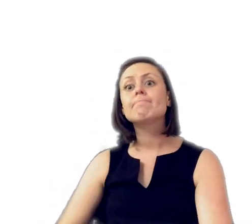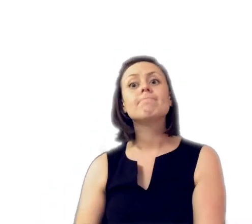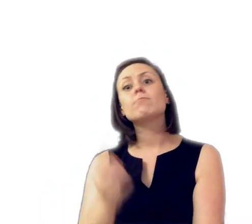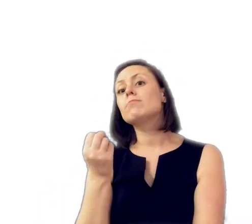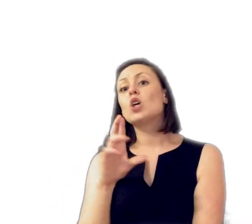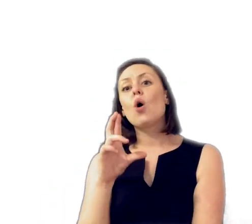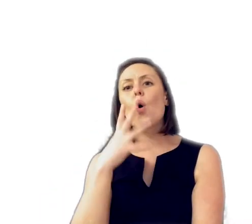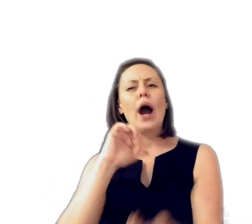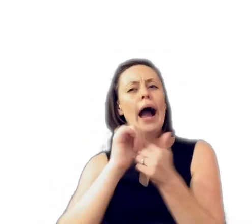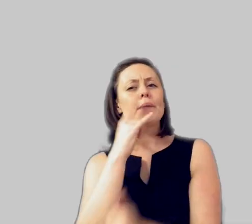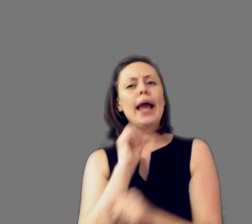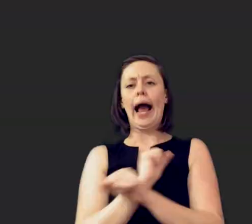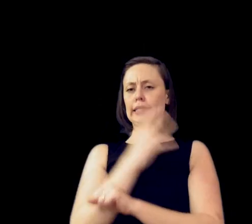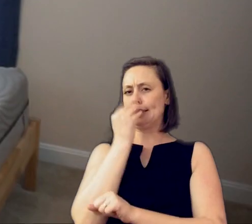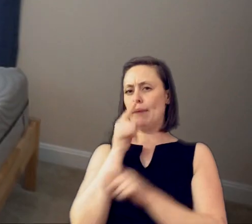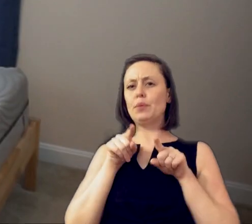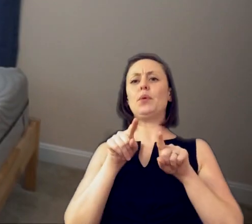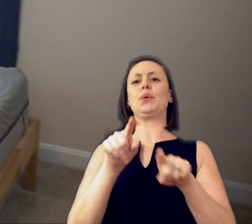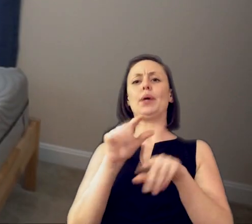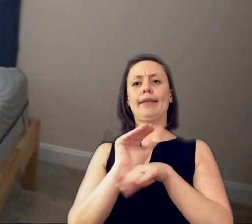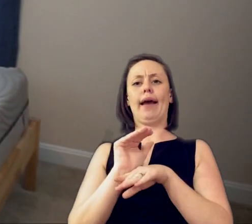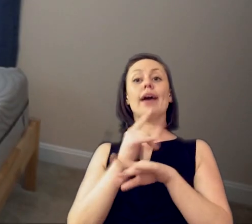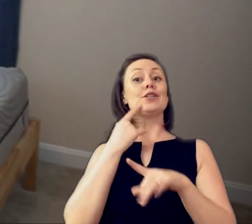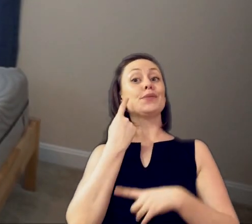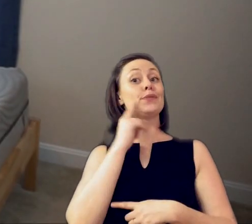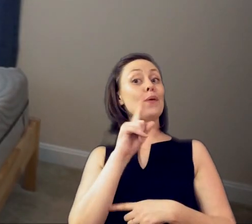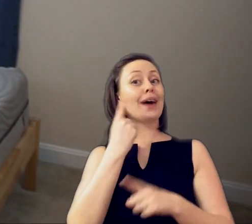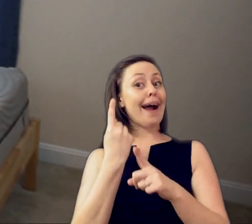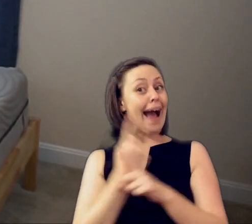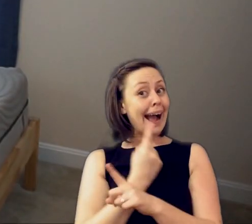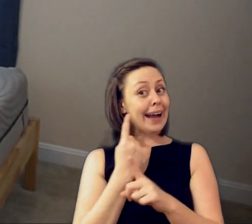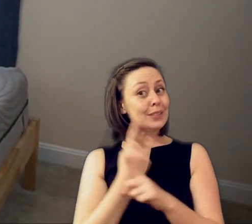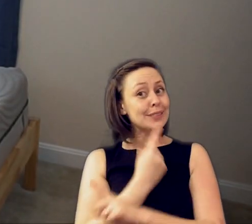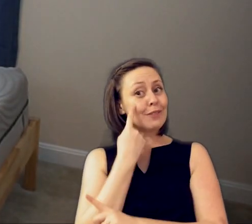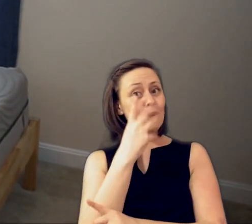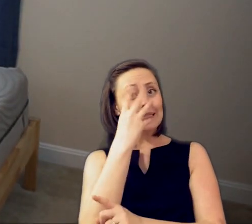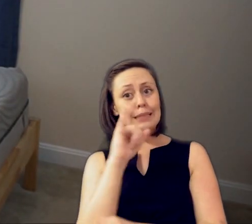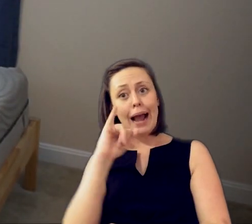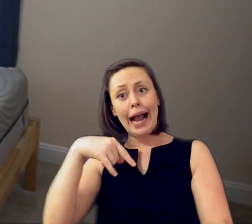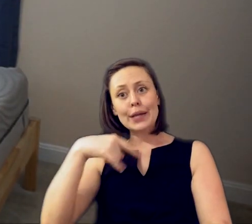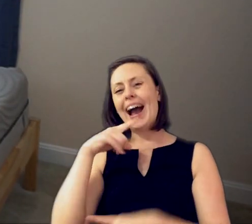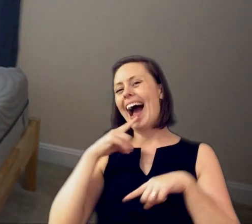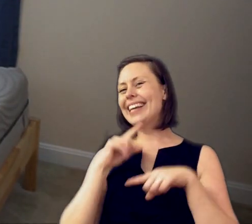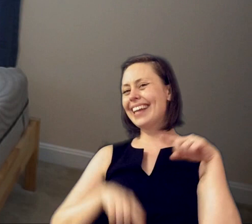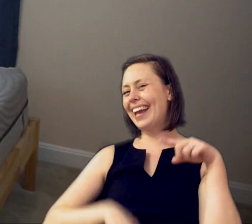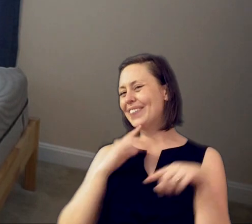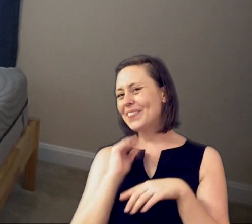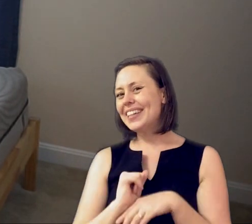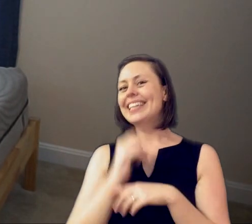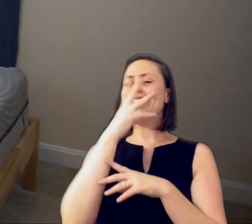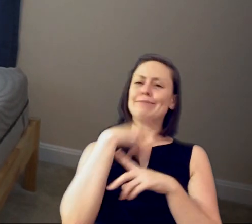how we slept during the night. So as far as the accuracy of Sleep IQ, I can't really speak to